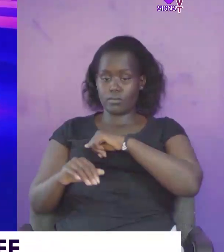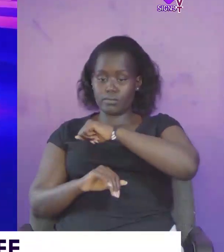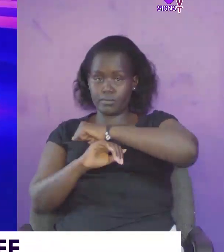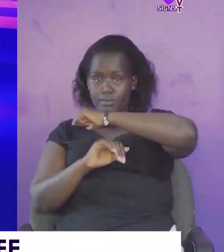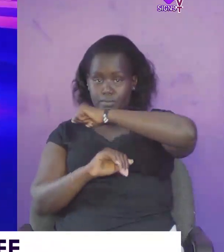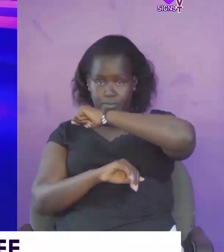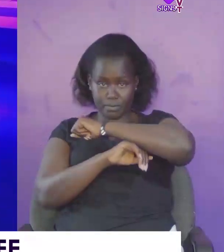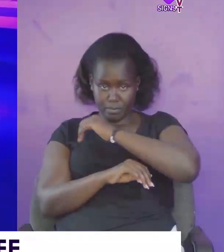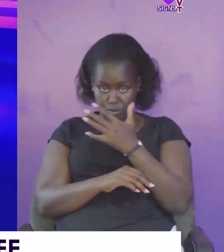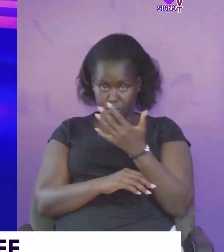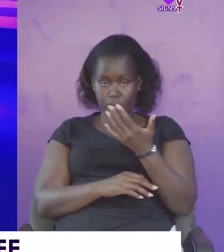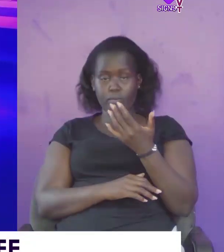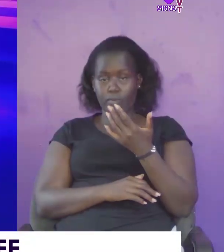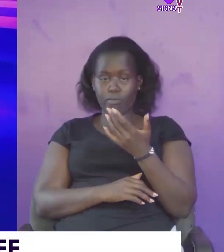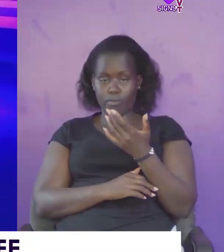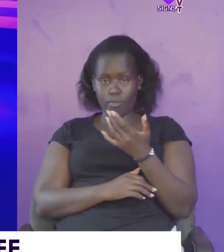betrayal, foundations of